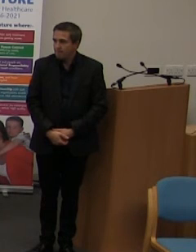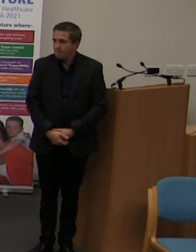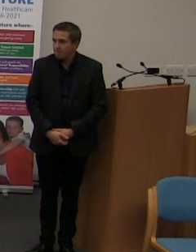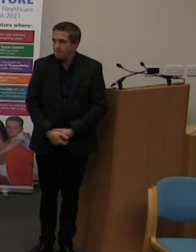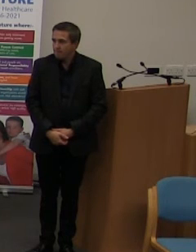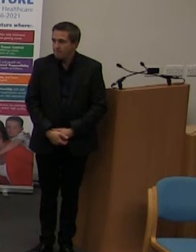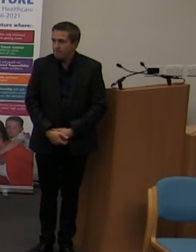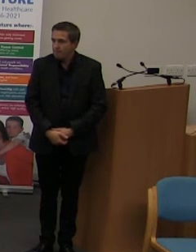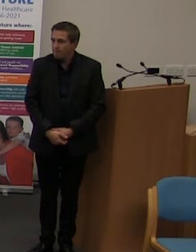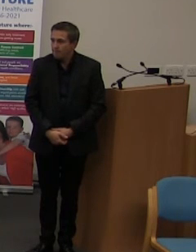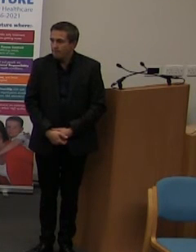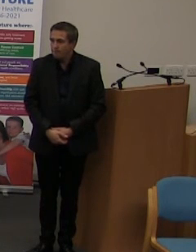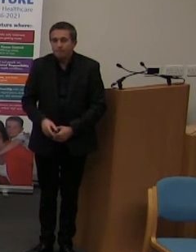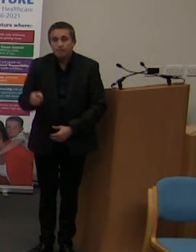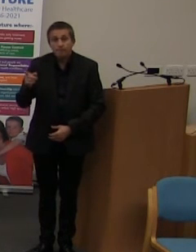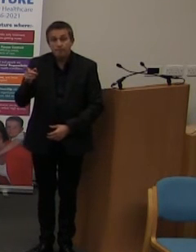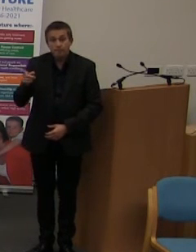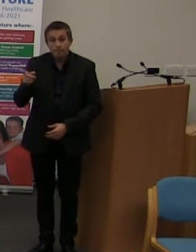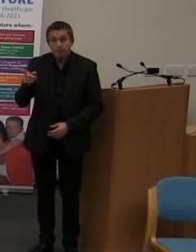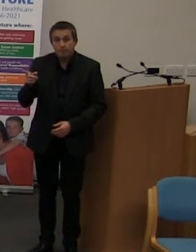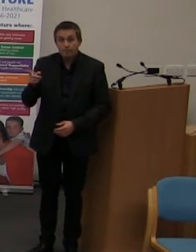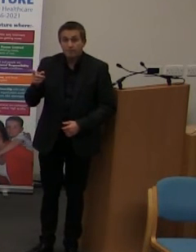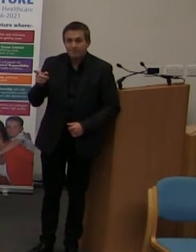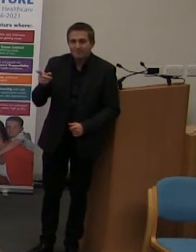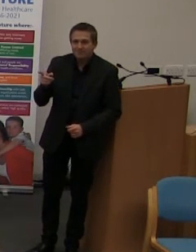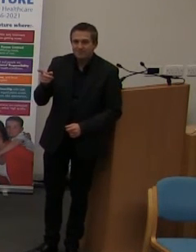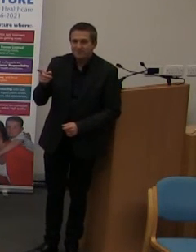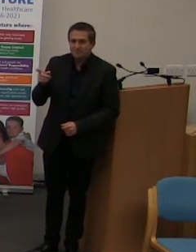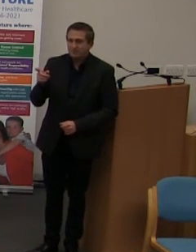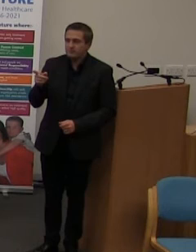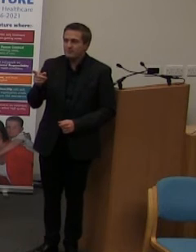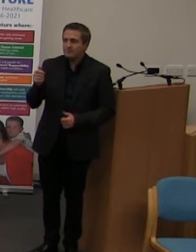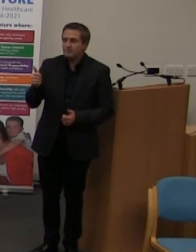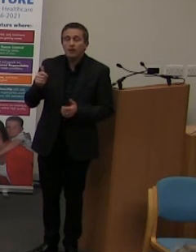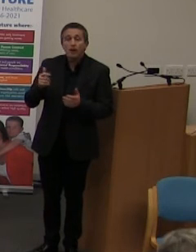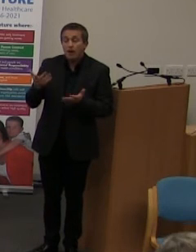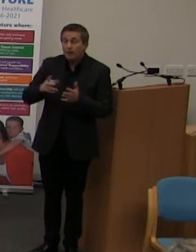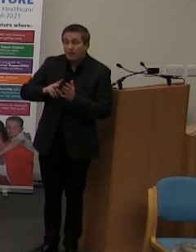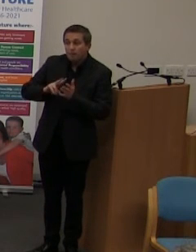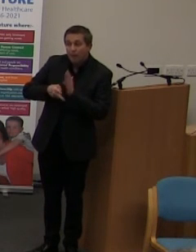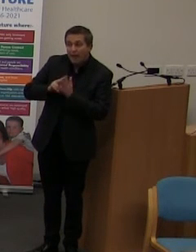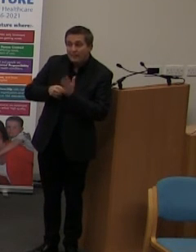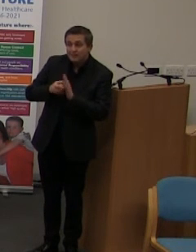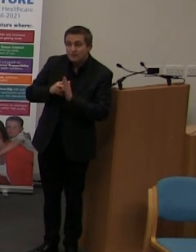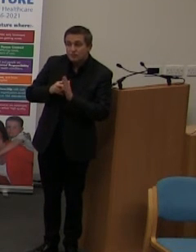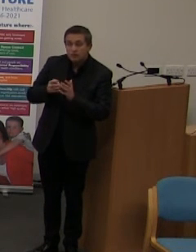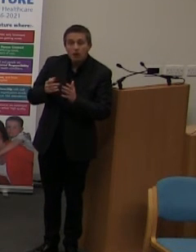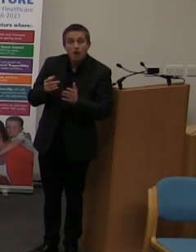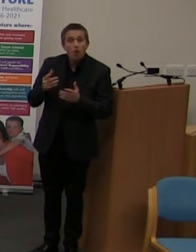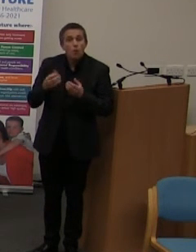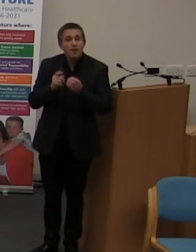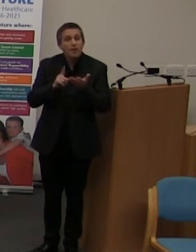Have you any immediate plans to speed up the waiting time for the cardiology clinic in Labatt